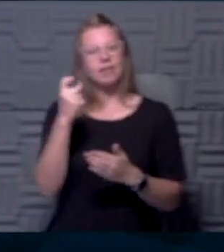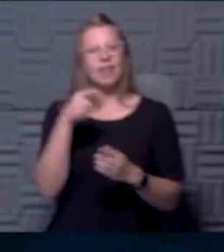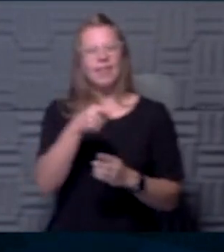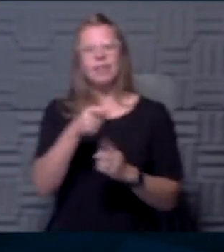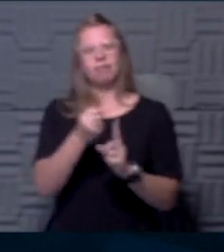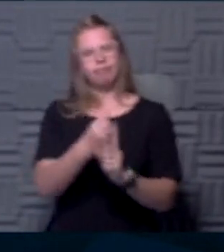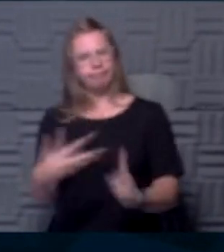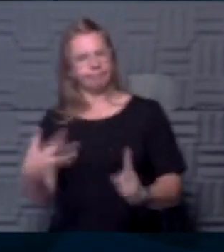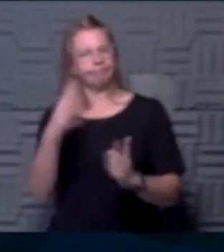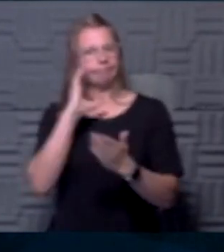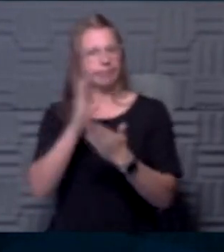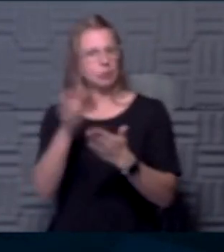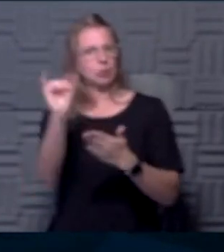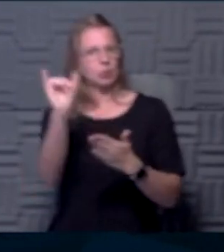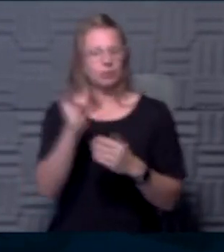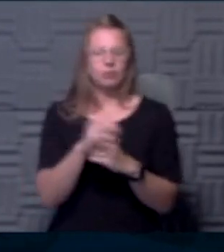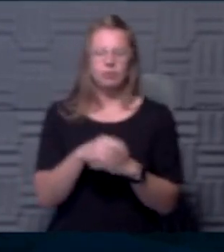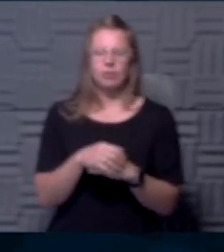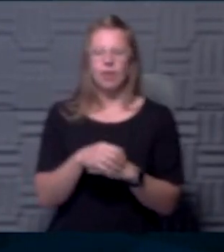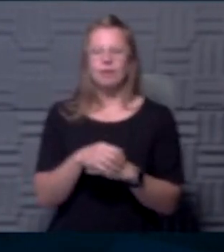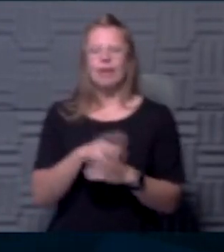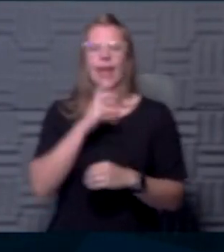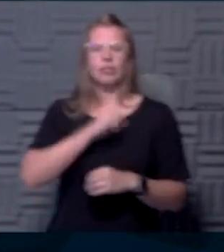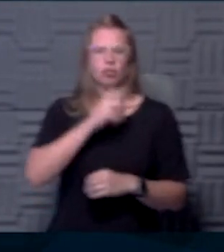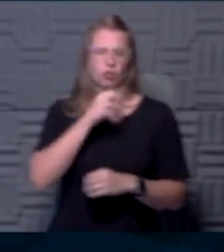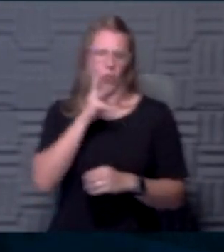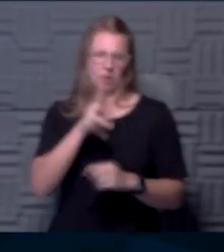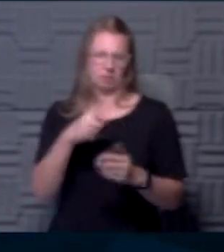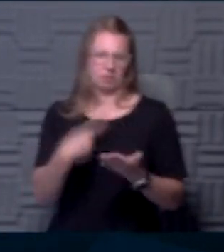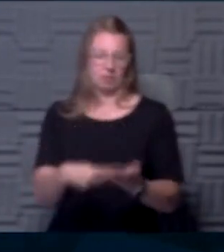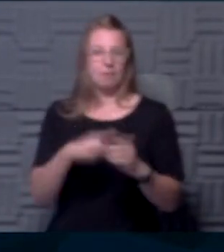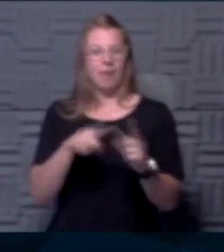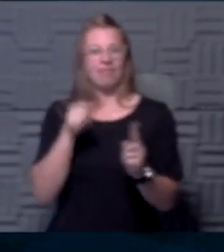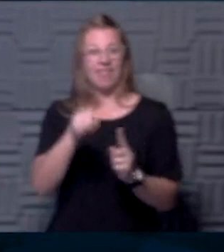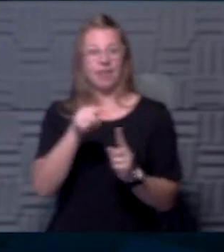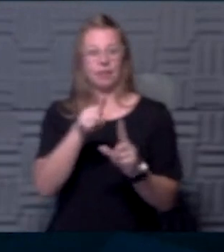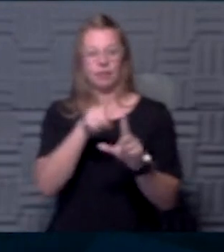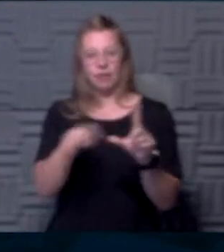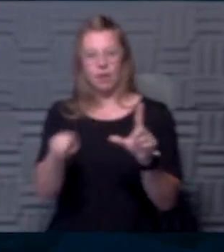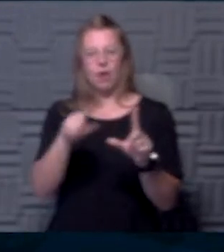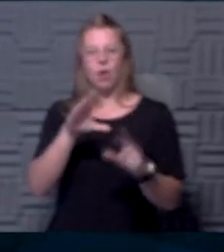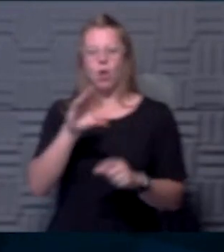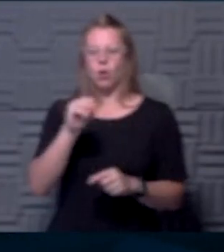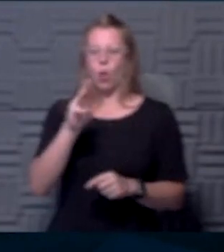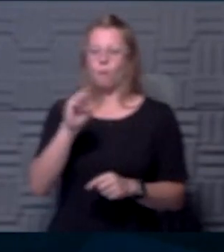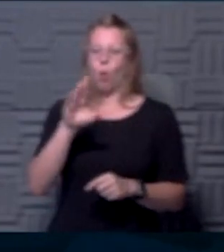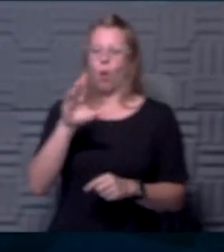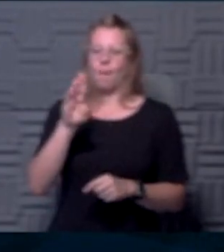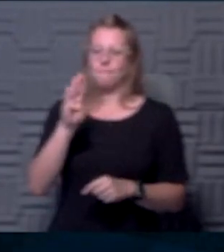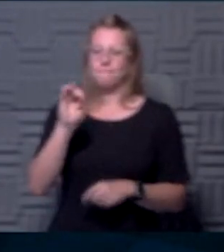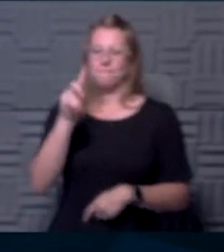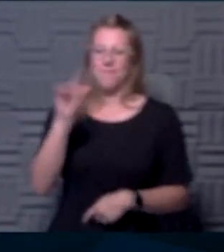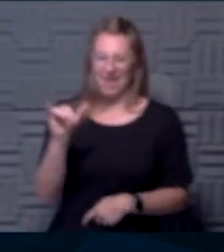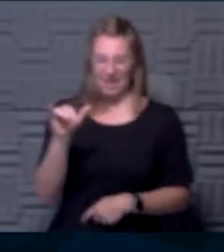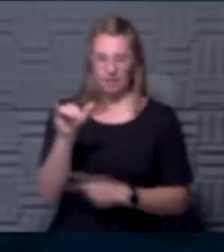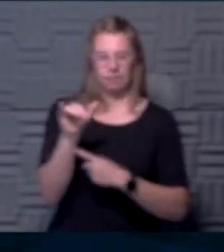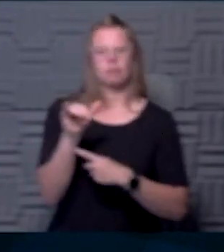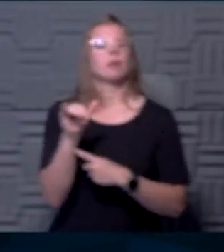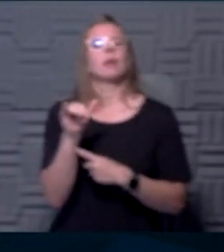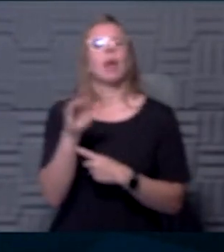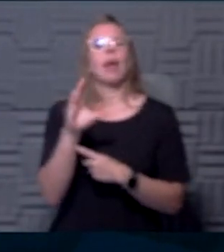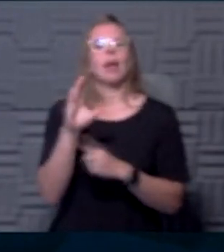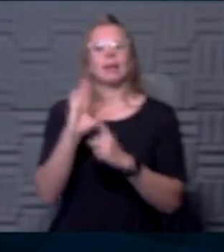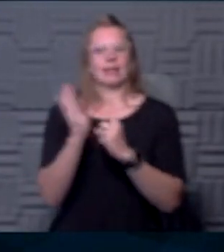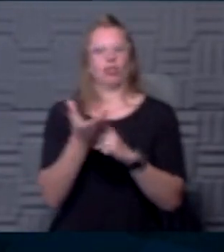too, a slightly different story. We'll get to age, but this is actually telling the story of comorbid conditions. So one of the questions I get all the time is, are